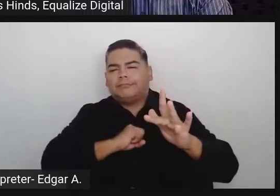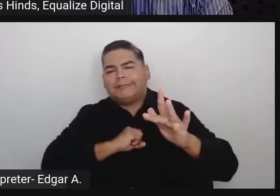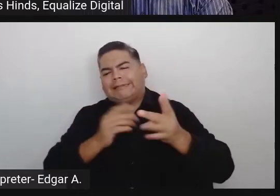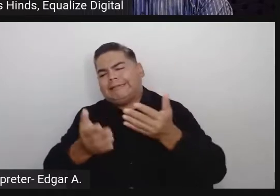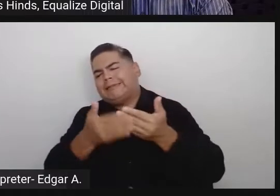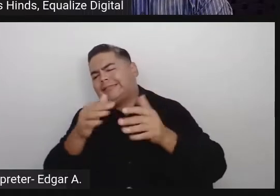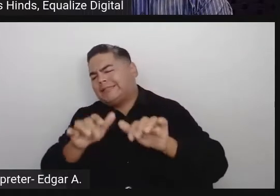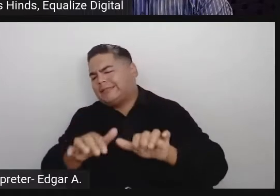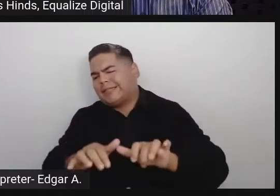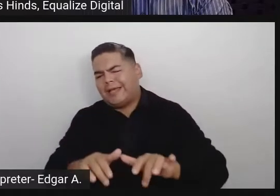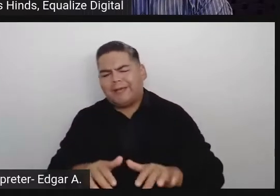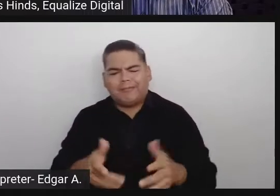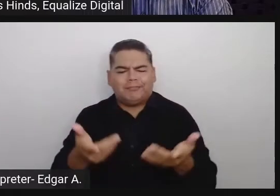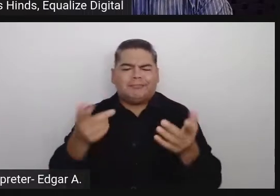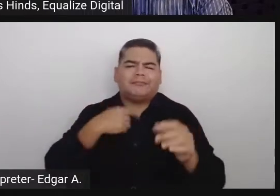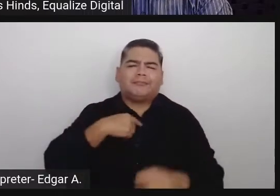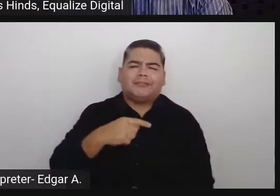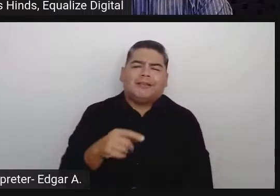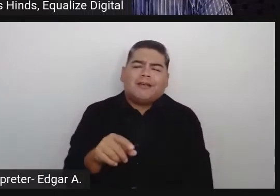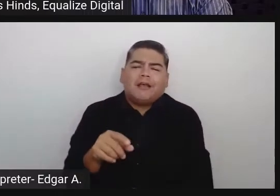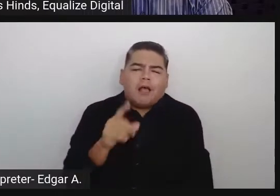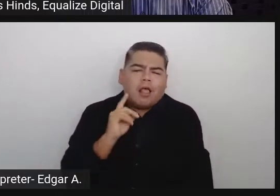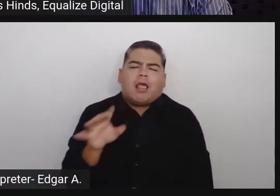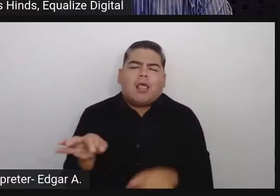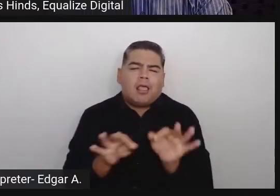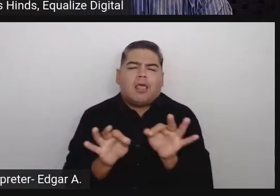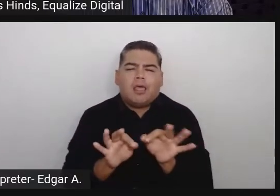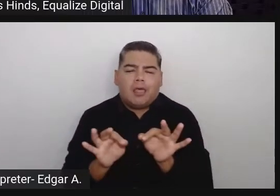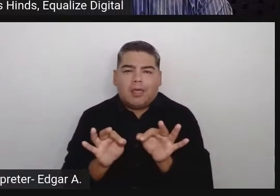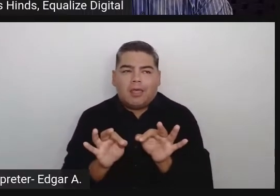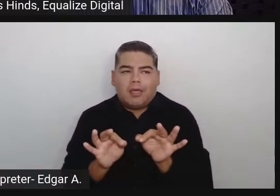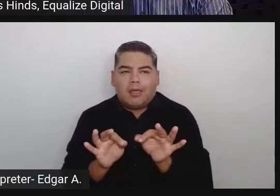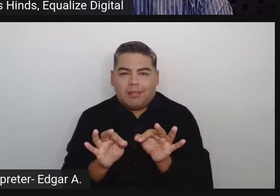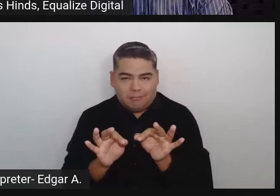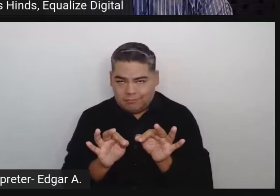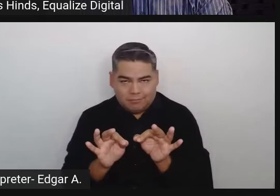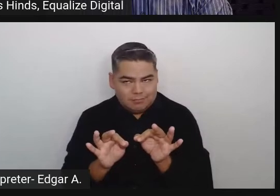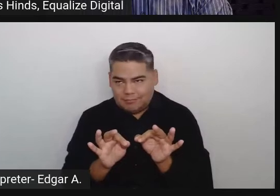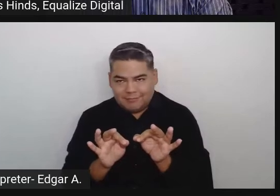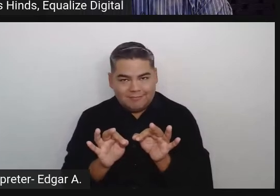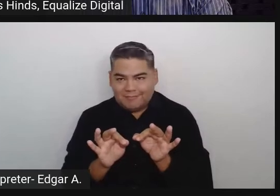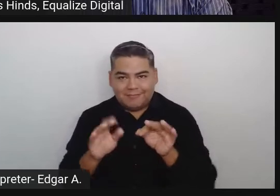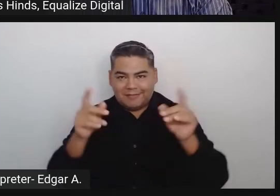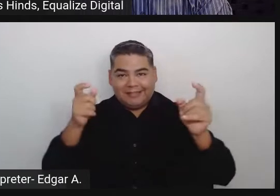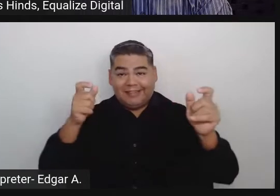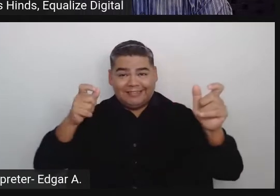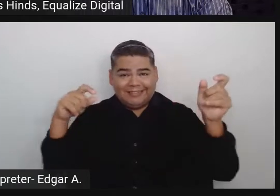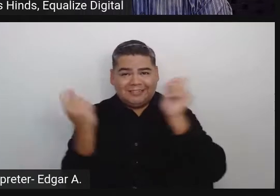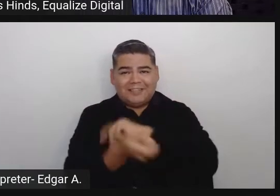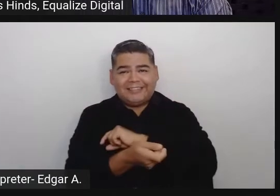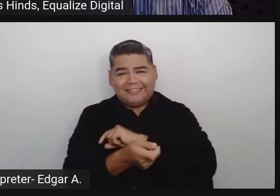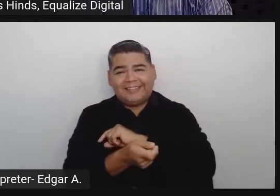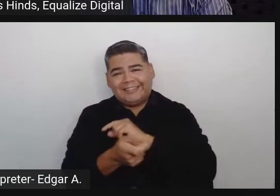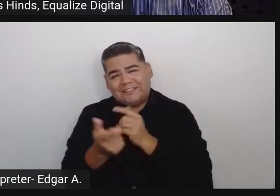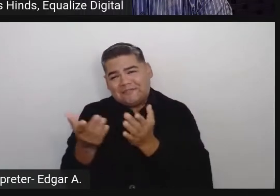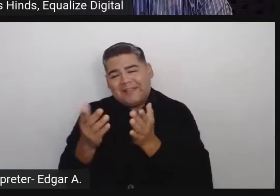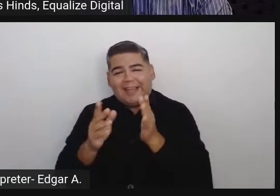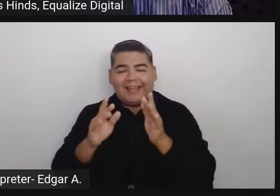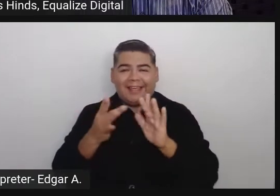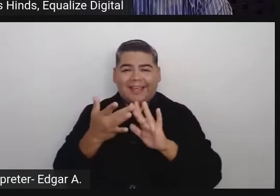in and I don't have to think about it, right? But obviously that's changing as the internet is